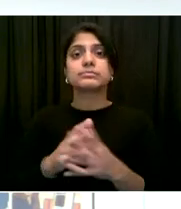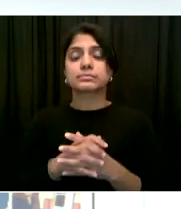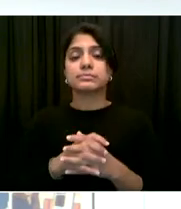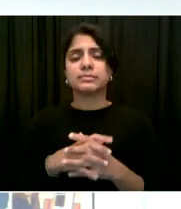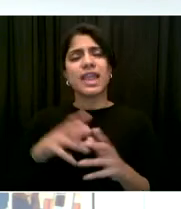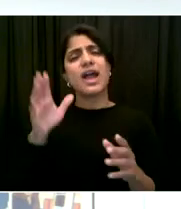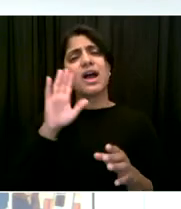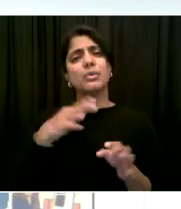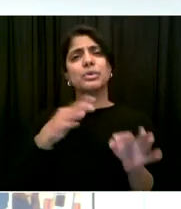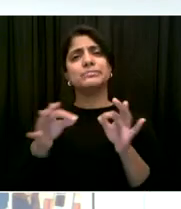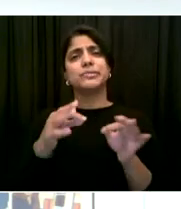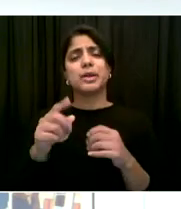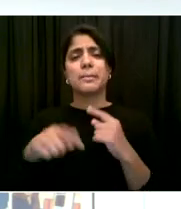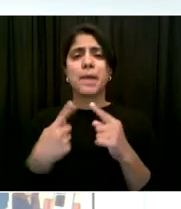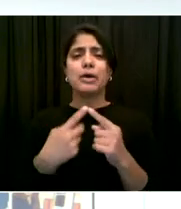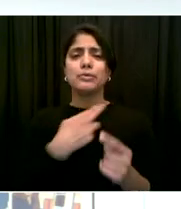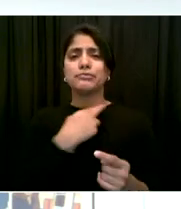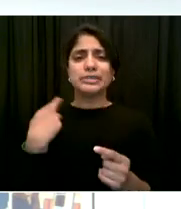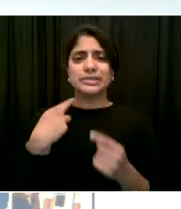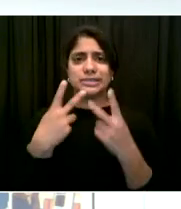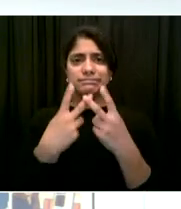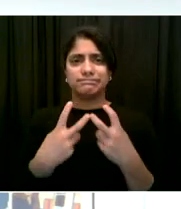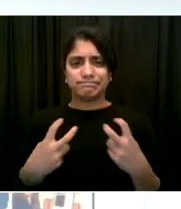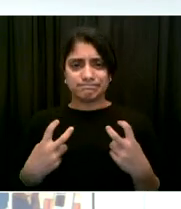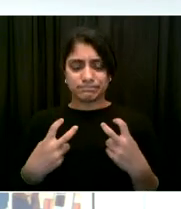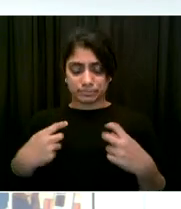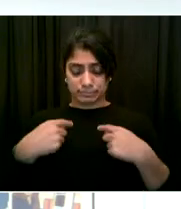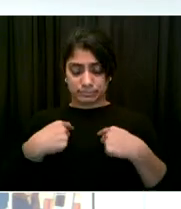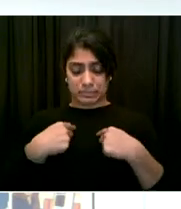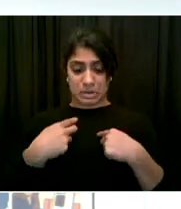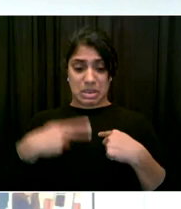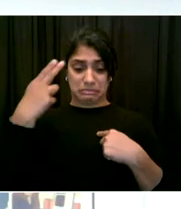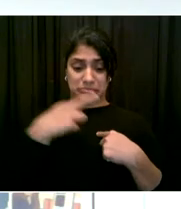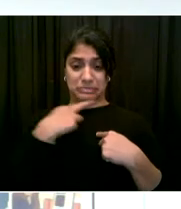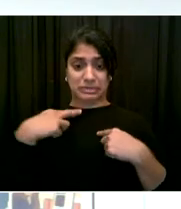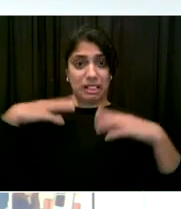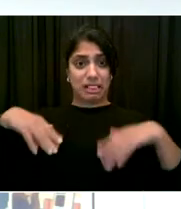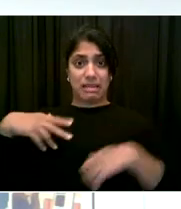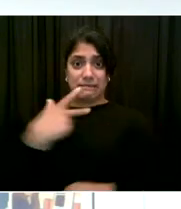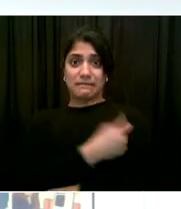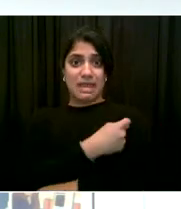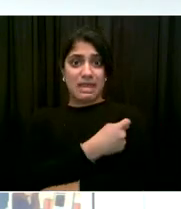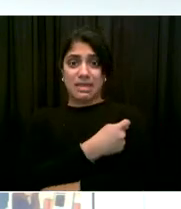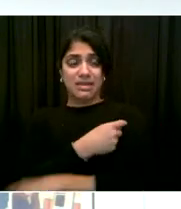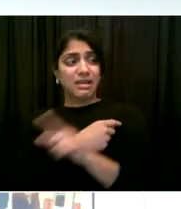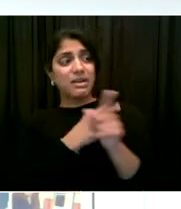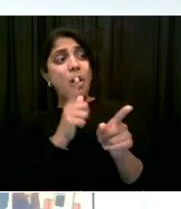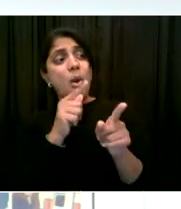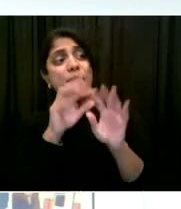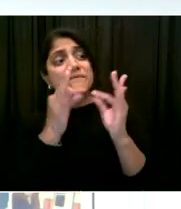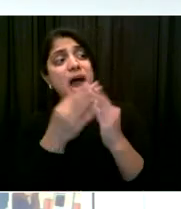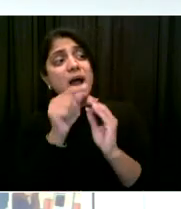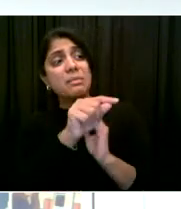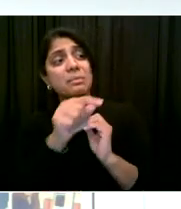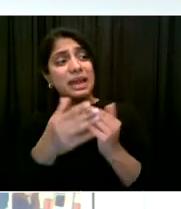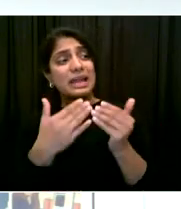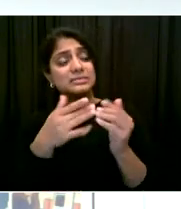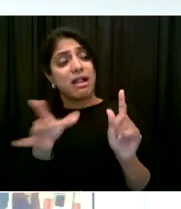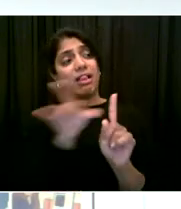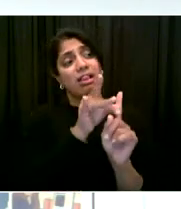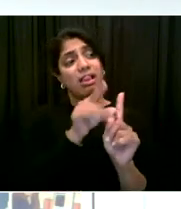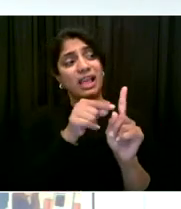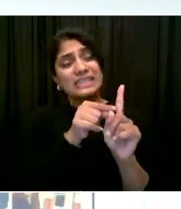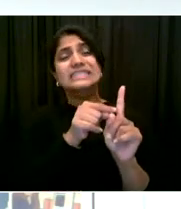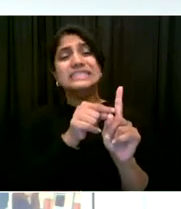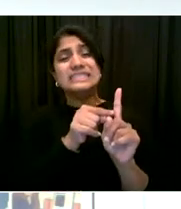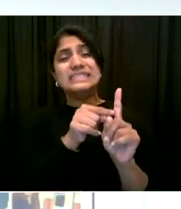of yourself or the family members that you're traveling with. And I do advise caution if there's a borderline case, if you